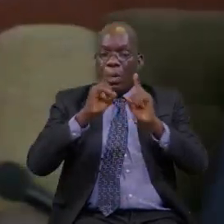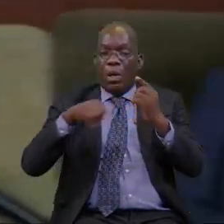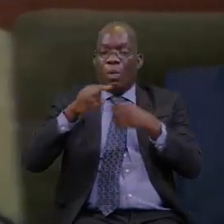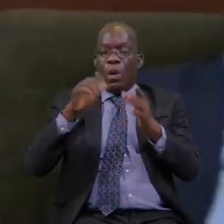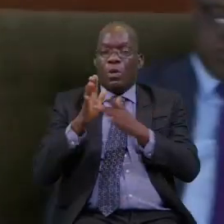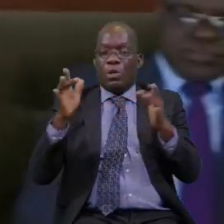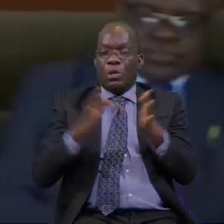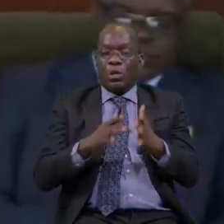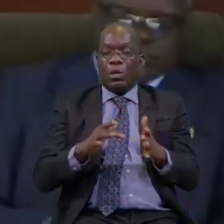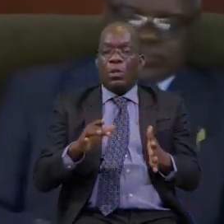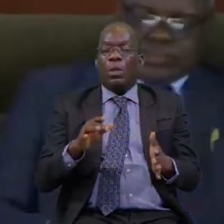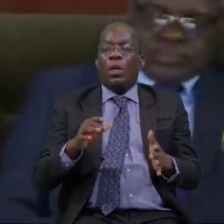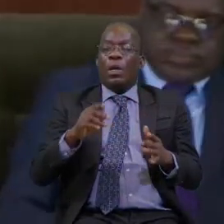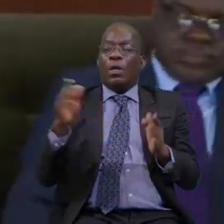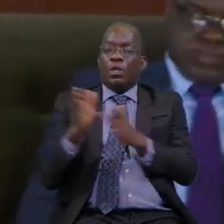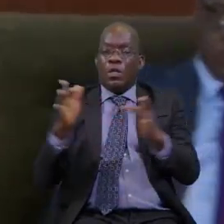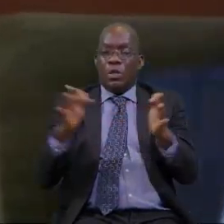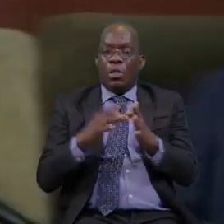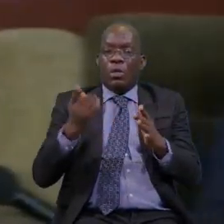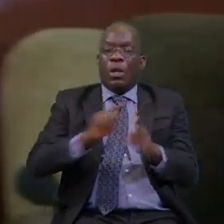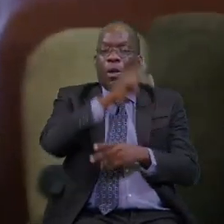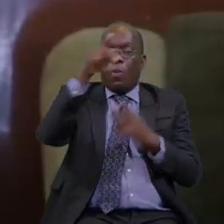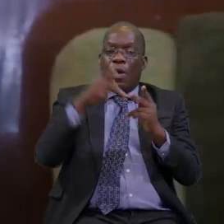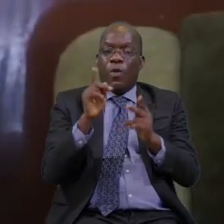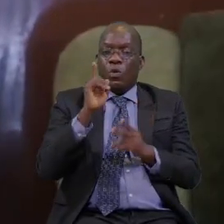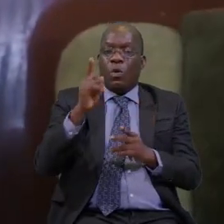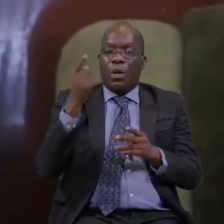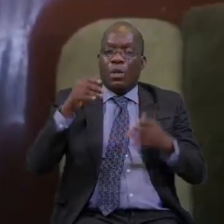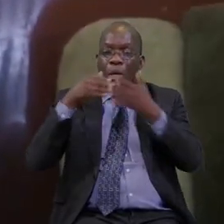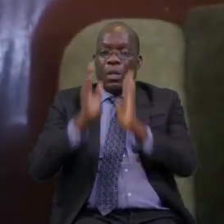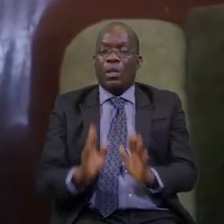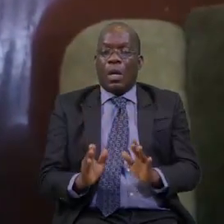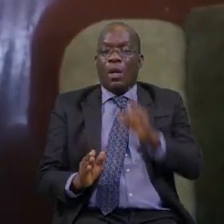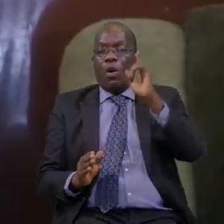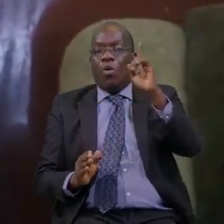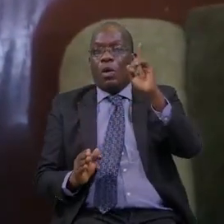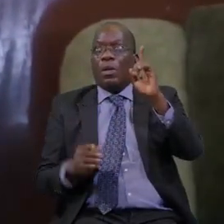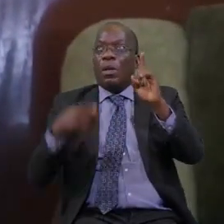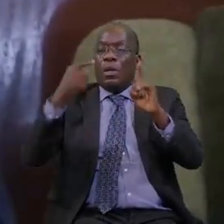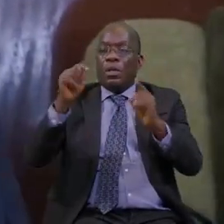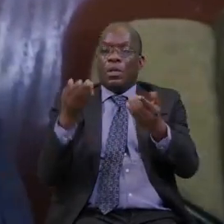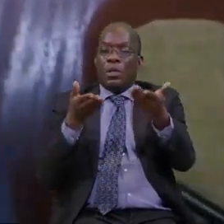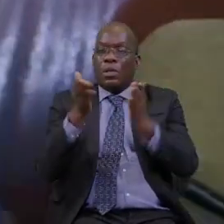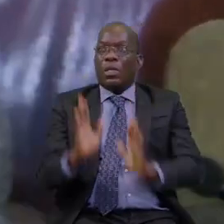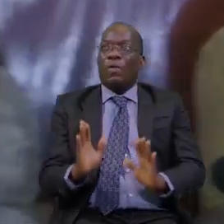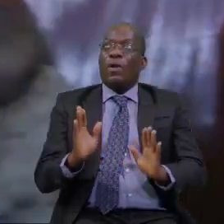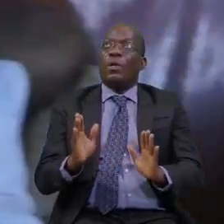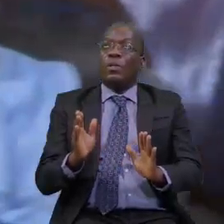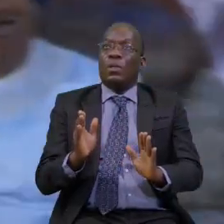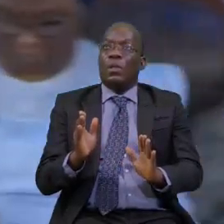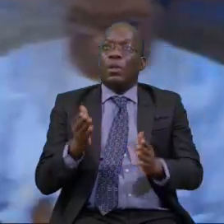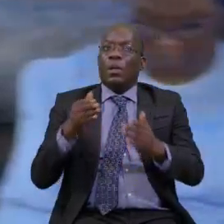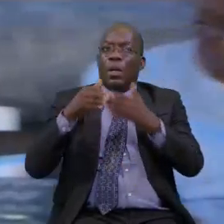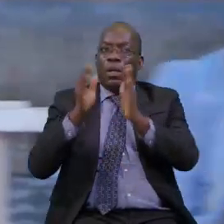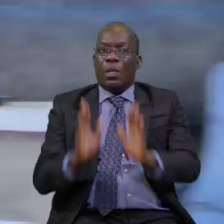perfect one, the leader one, I think of him as the servant leader. He came to serve